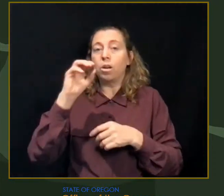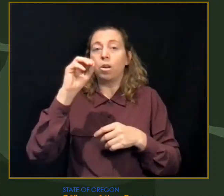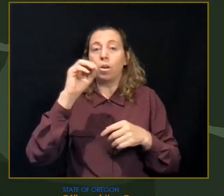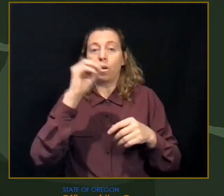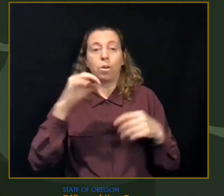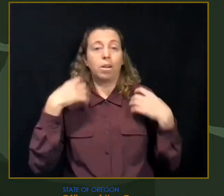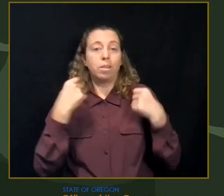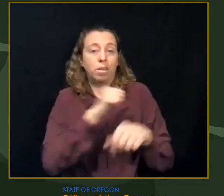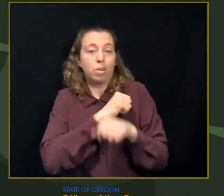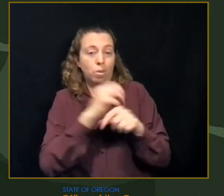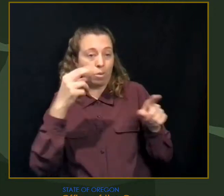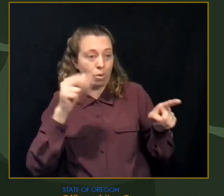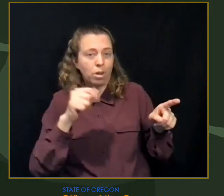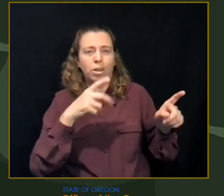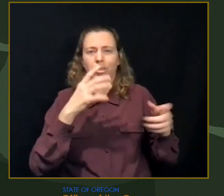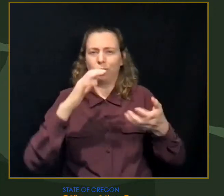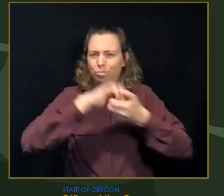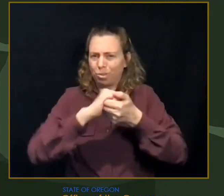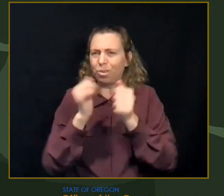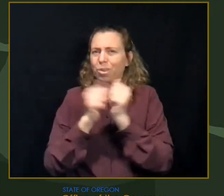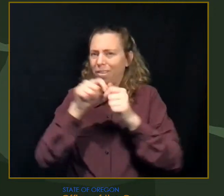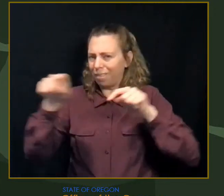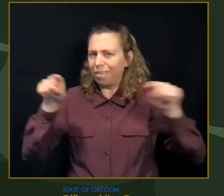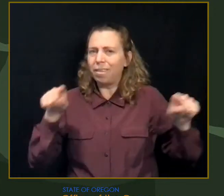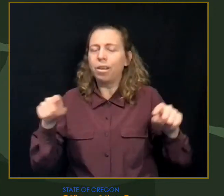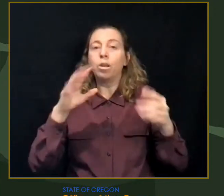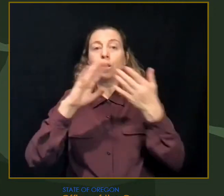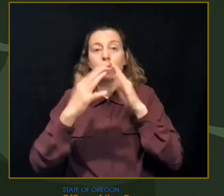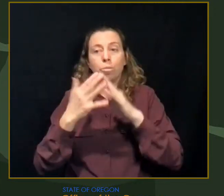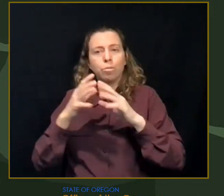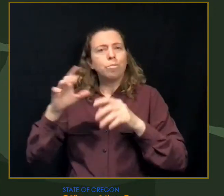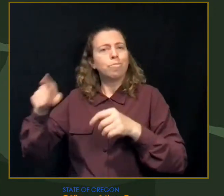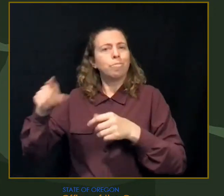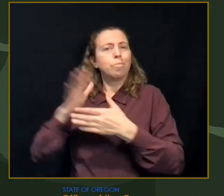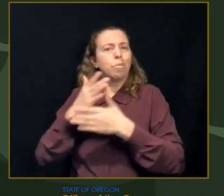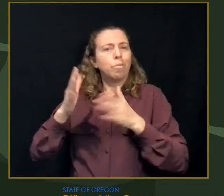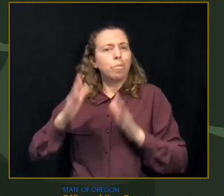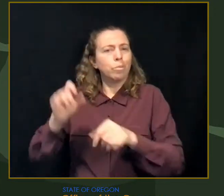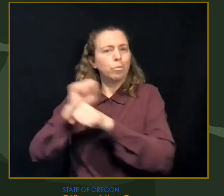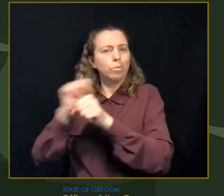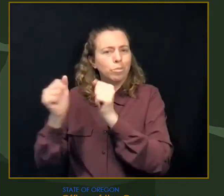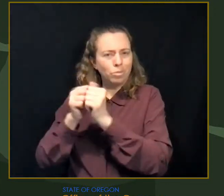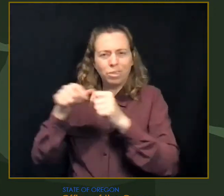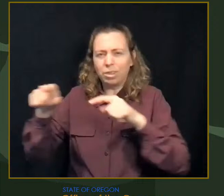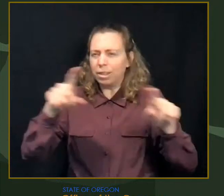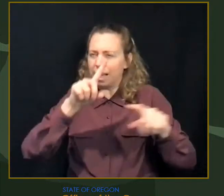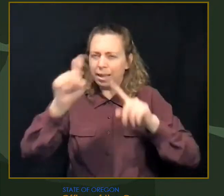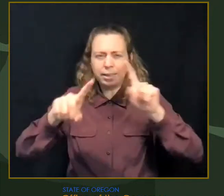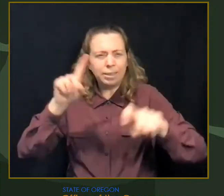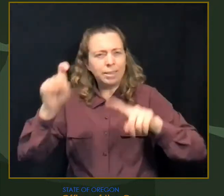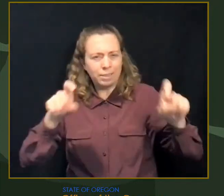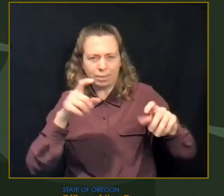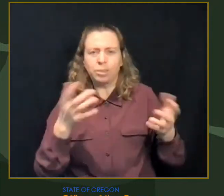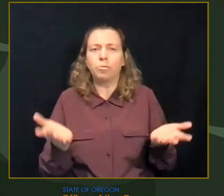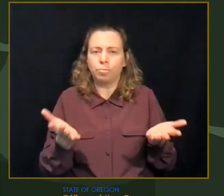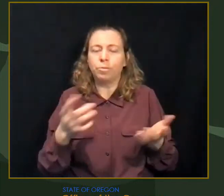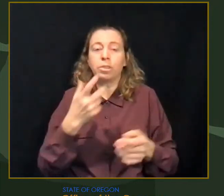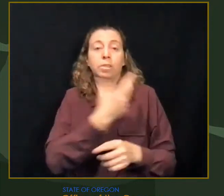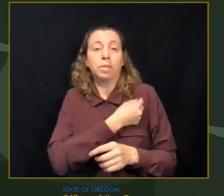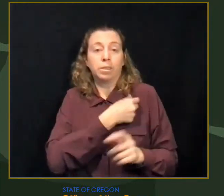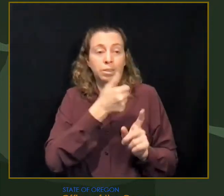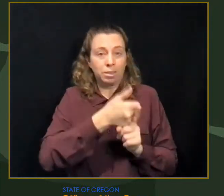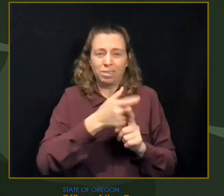or call your healthcare provider to talk about the vaccine. Because these vaccines are safe and effective, the more people who get